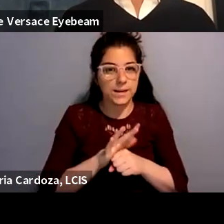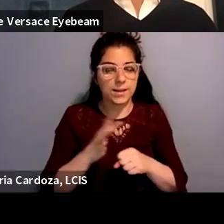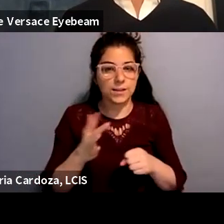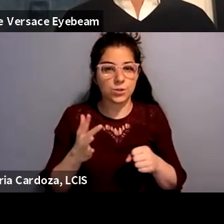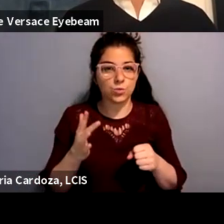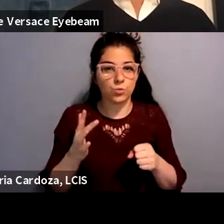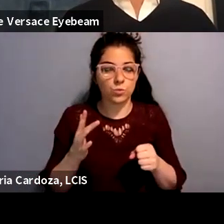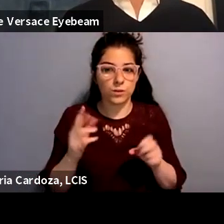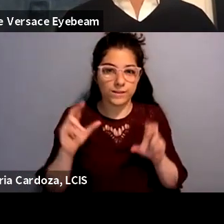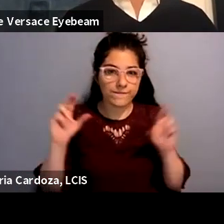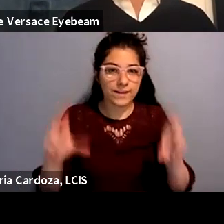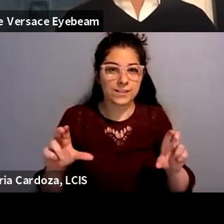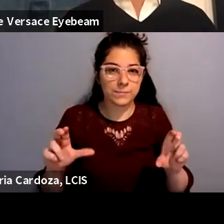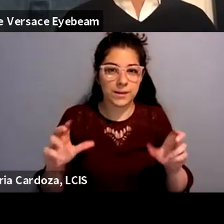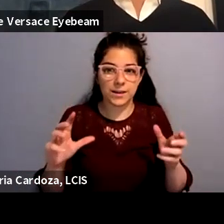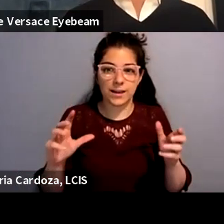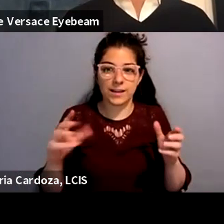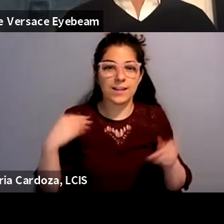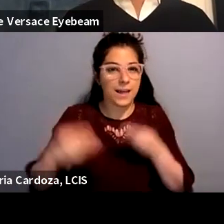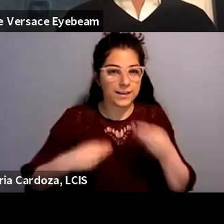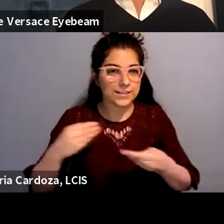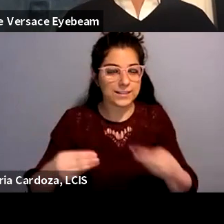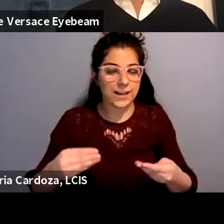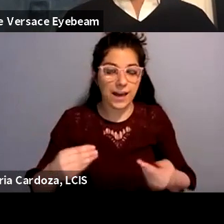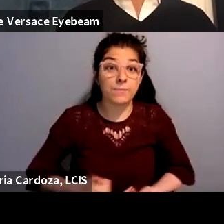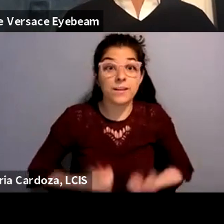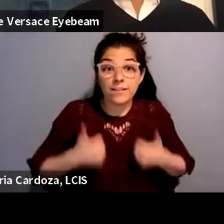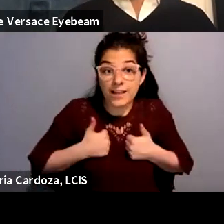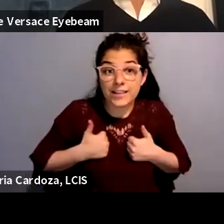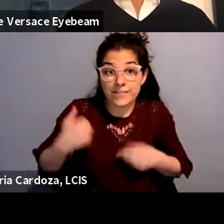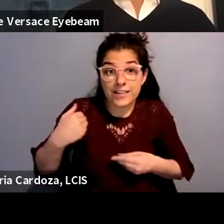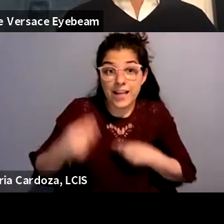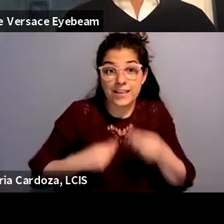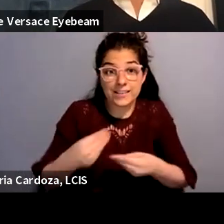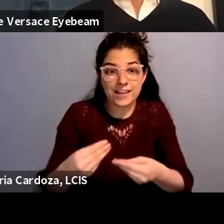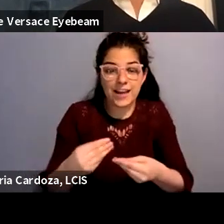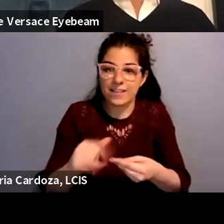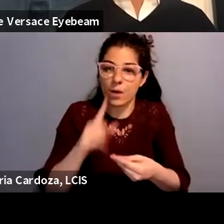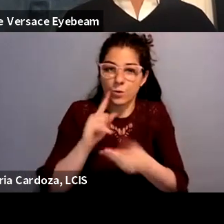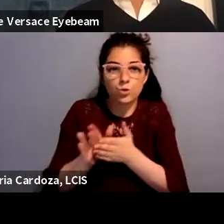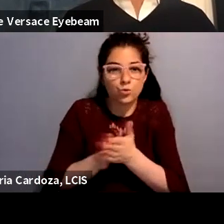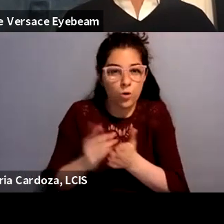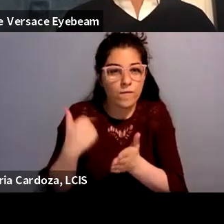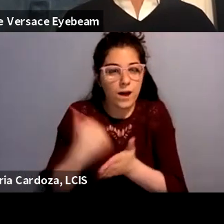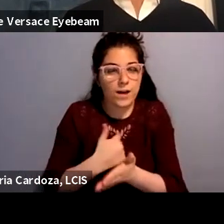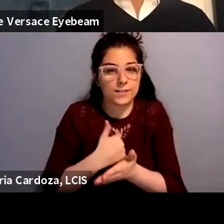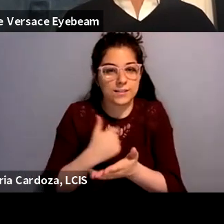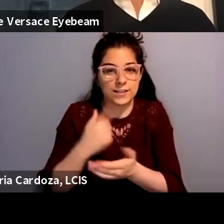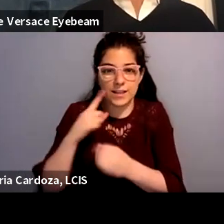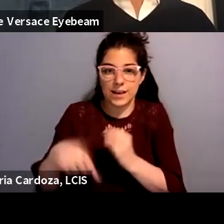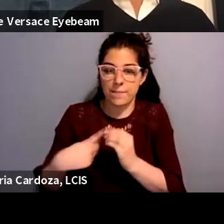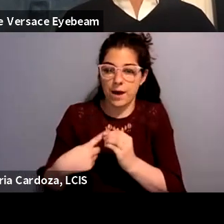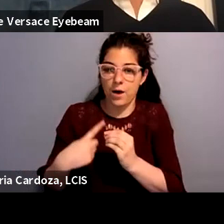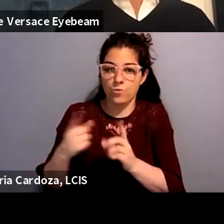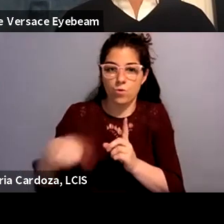an investment in the legacy and being a living legacy, which I think really drove us to really think about